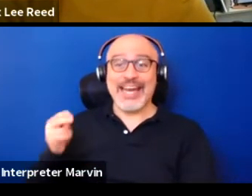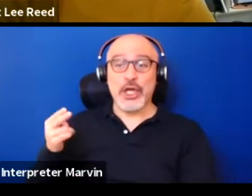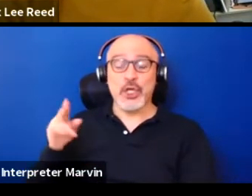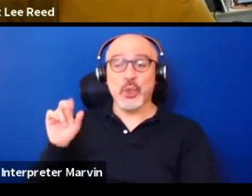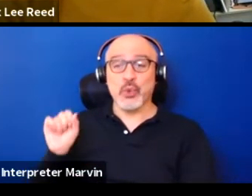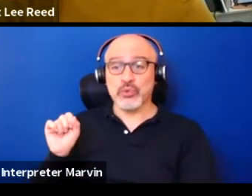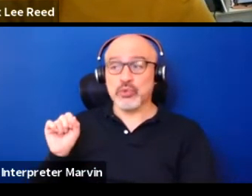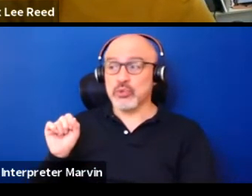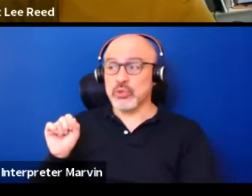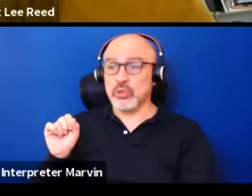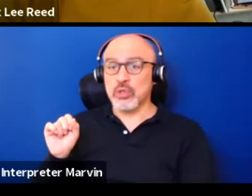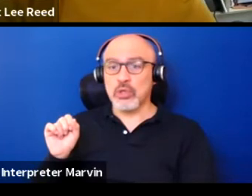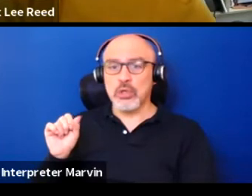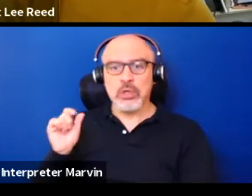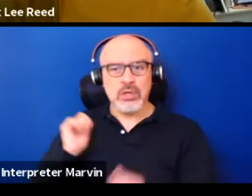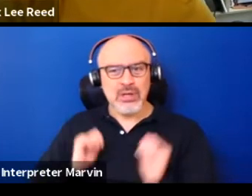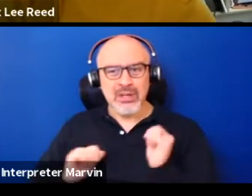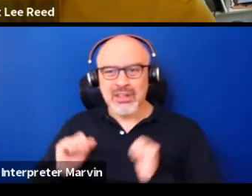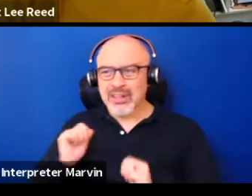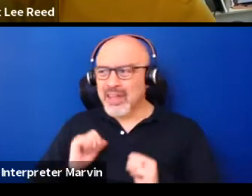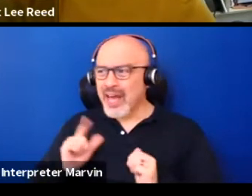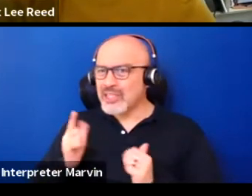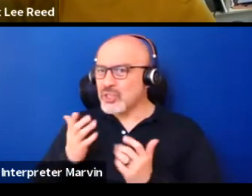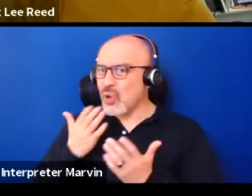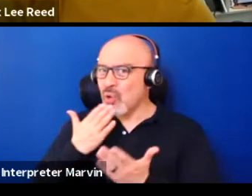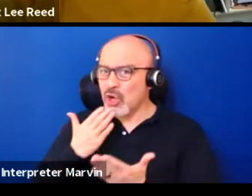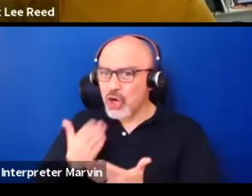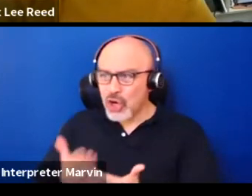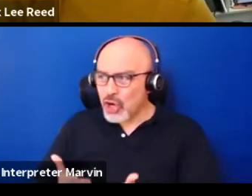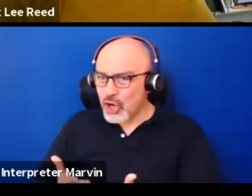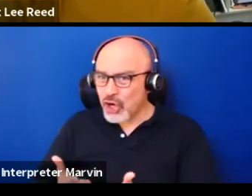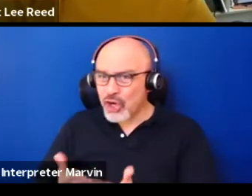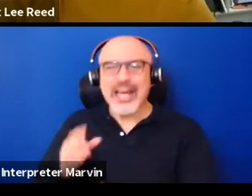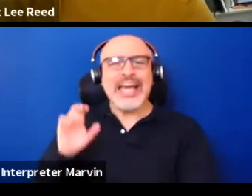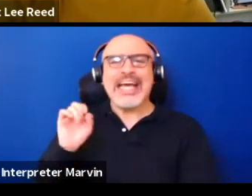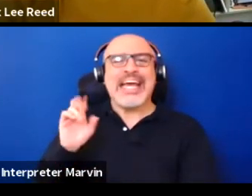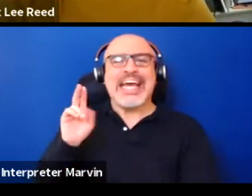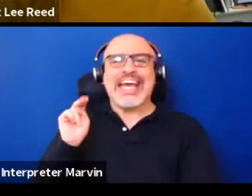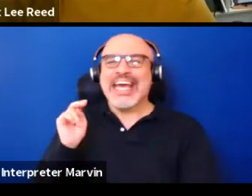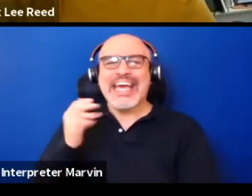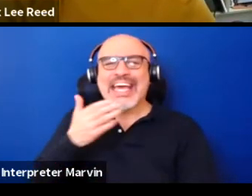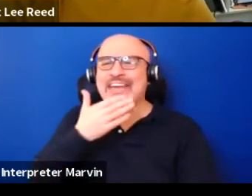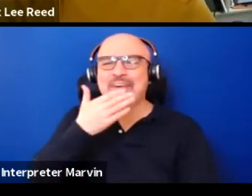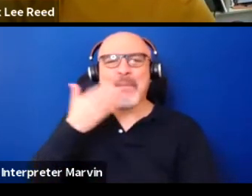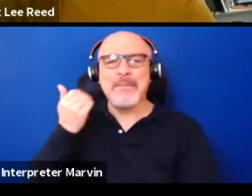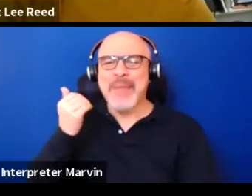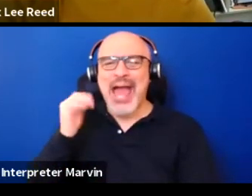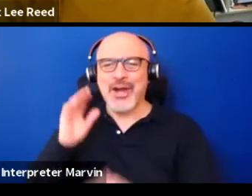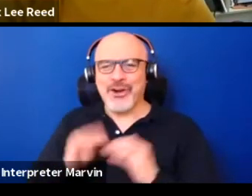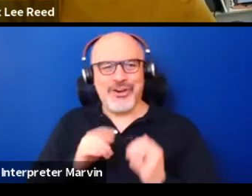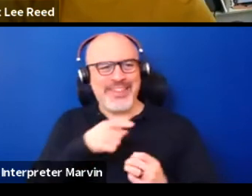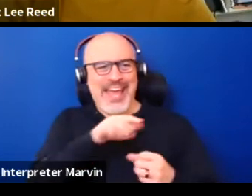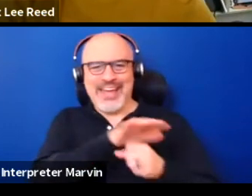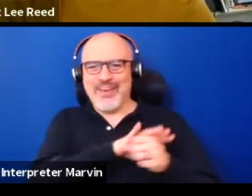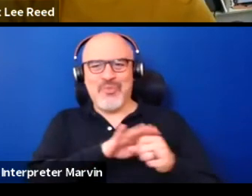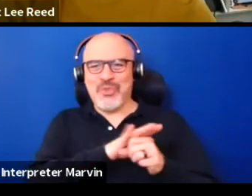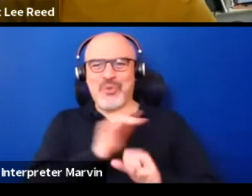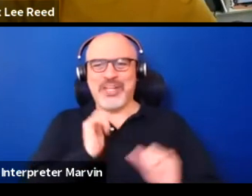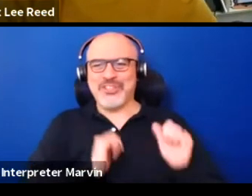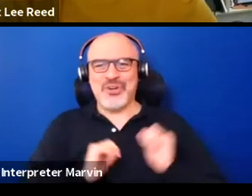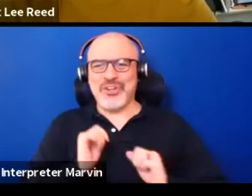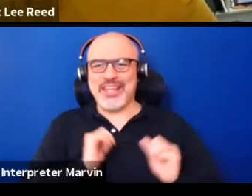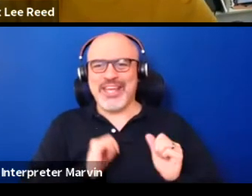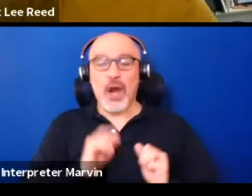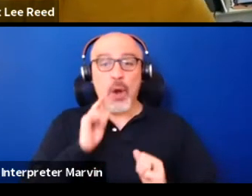show is just as good, if not better, than what you just saw at that regional theater. Why? Because when they came